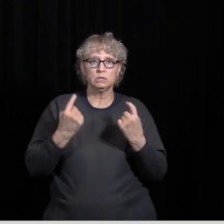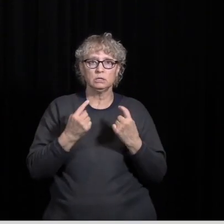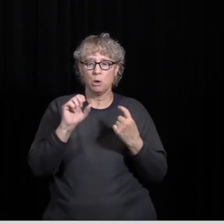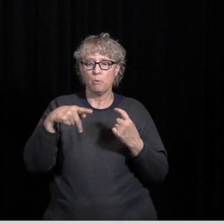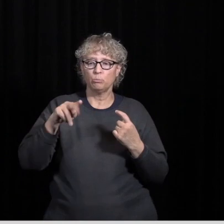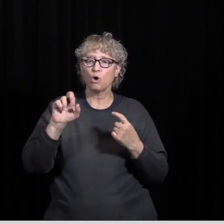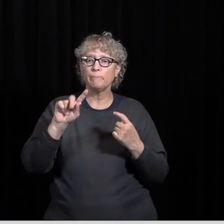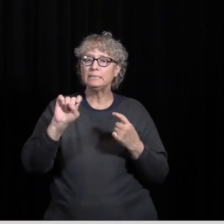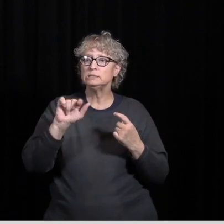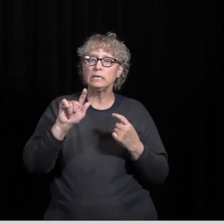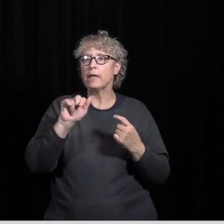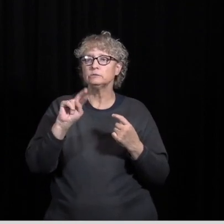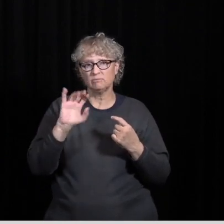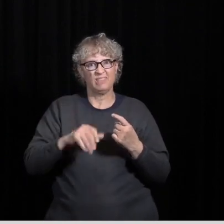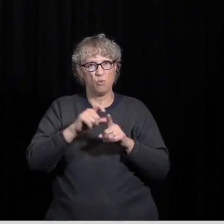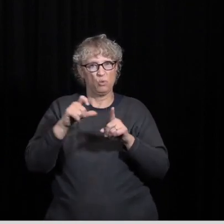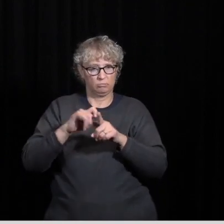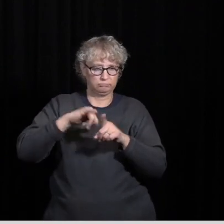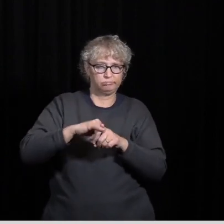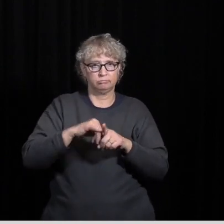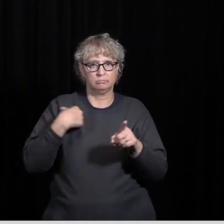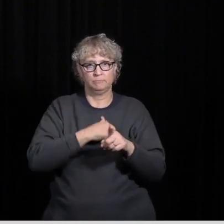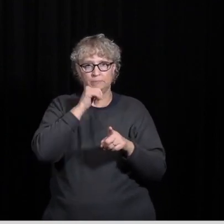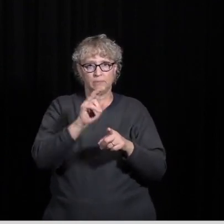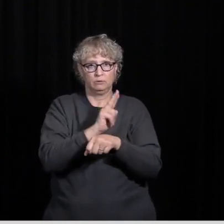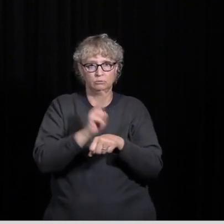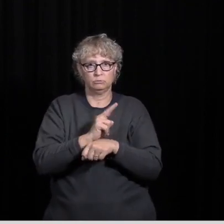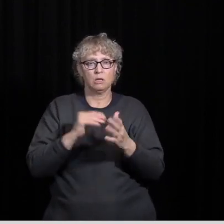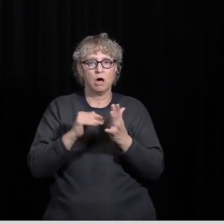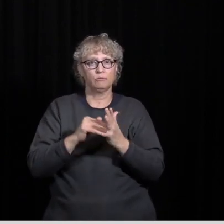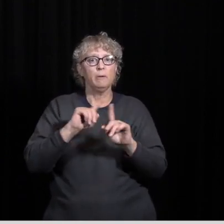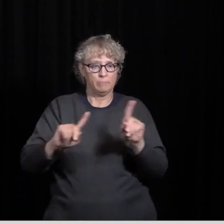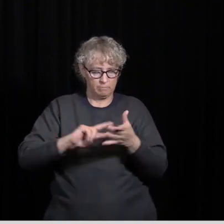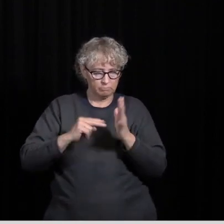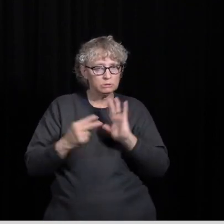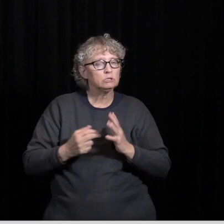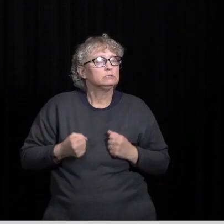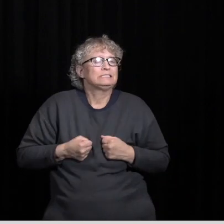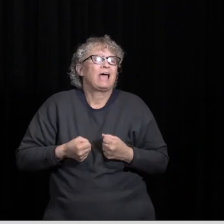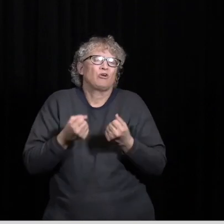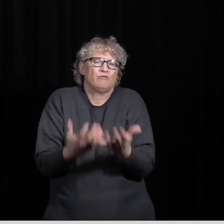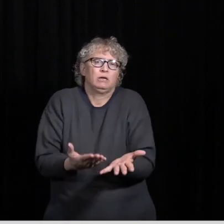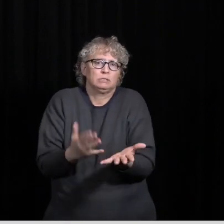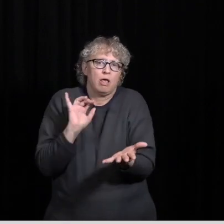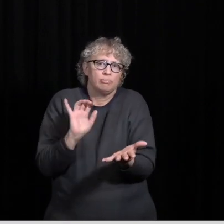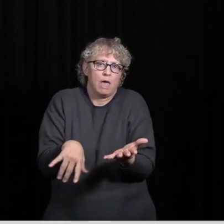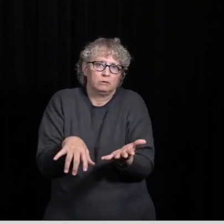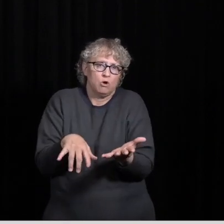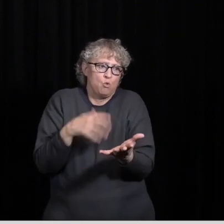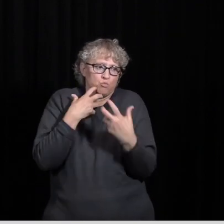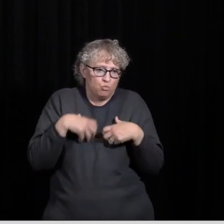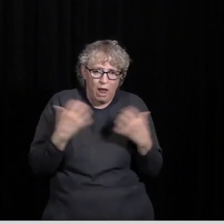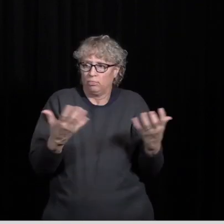fancy word that we don't use often, but what it means is that he's the sacrifice that took away the wrath of God.